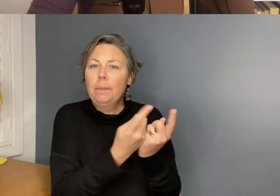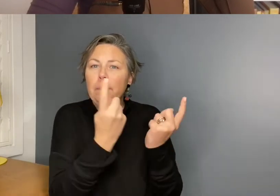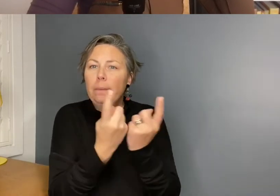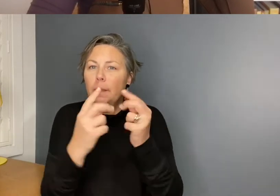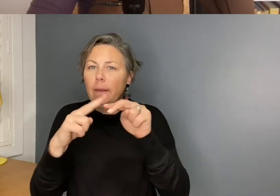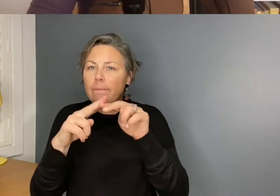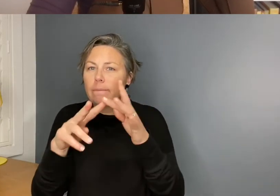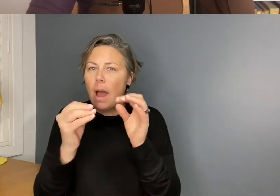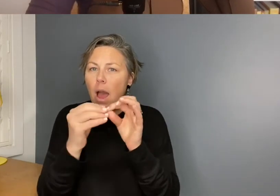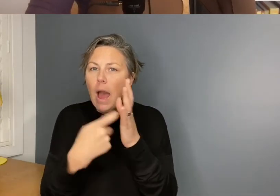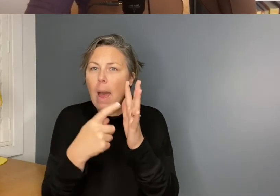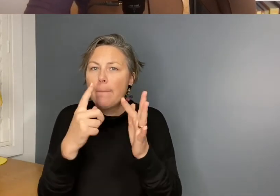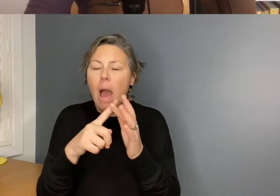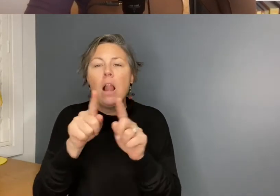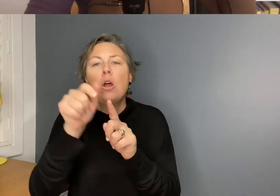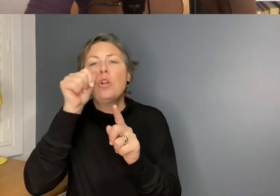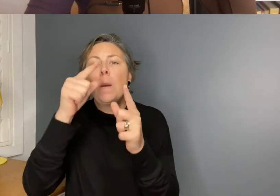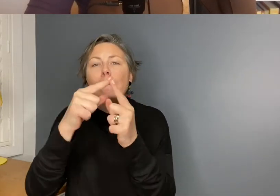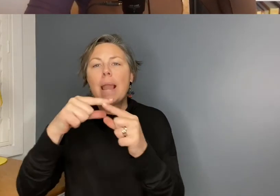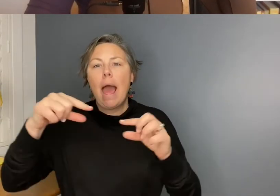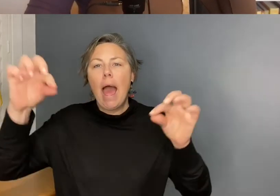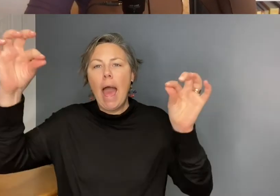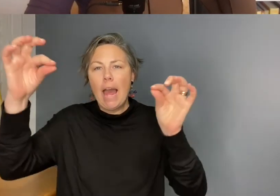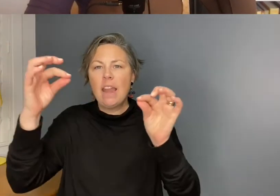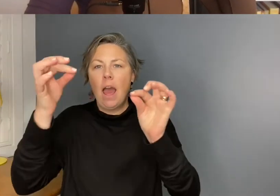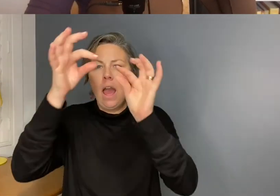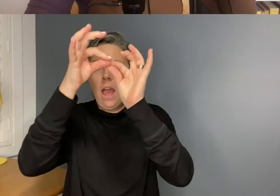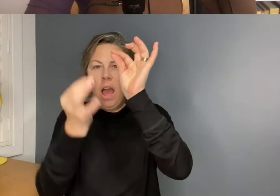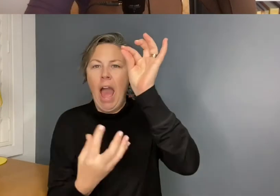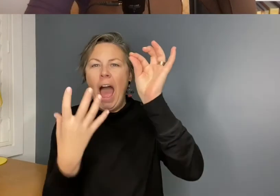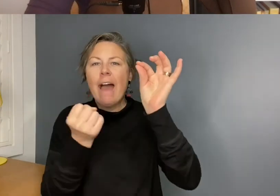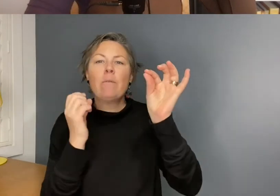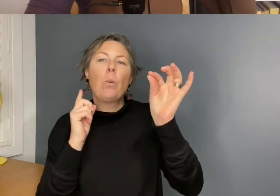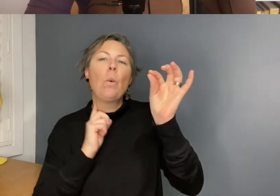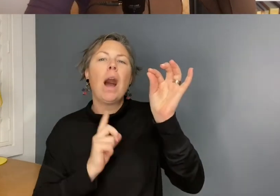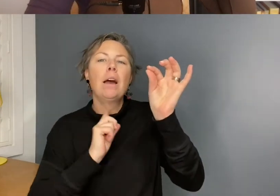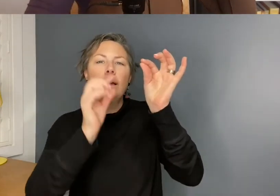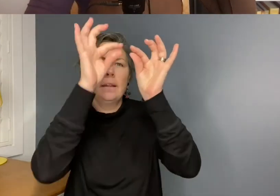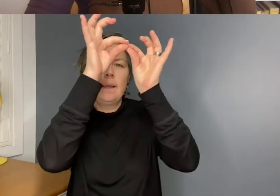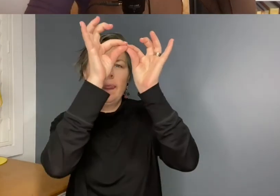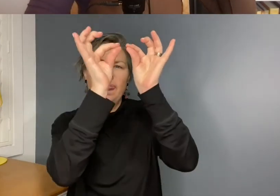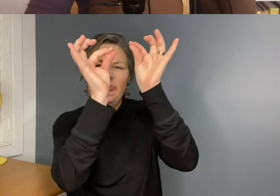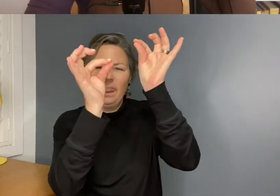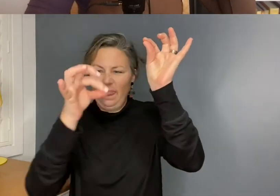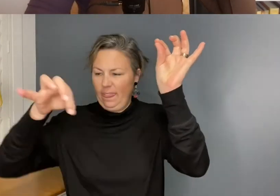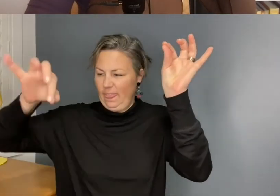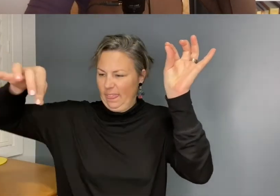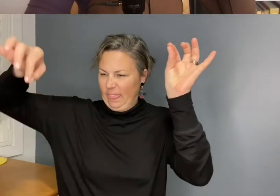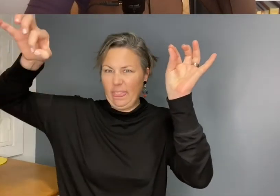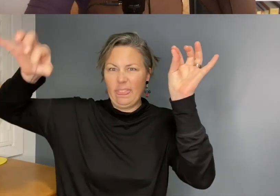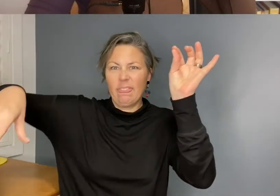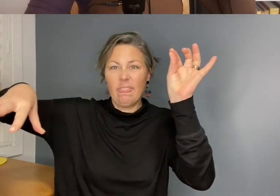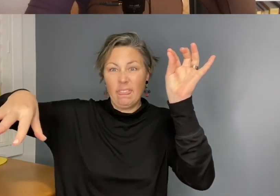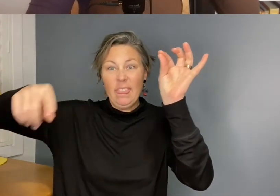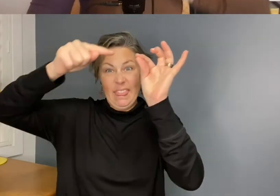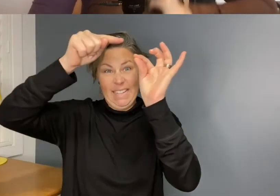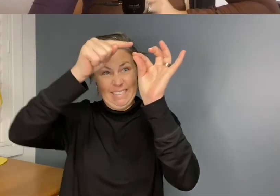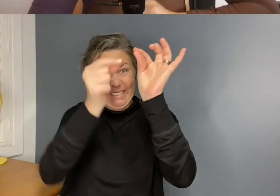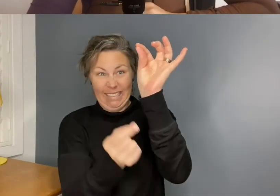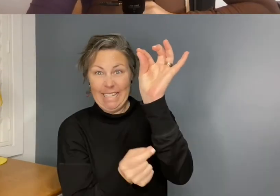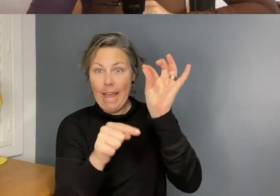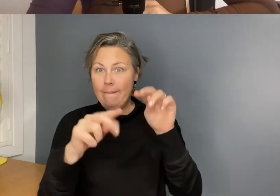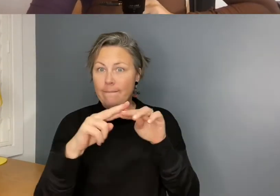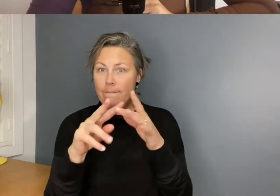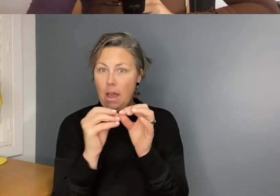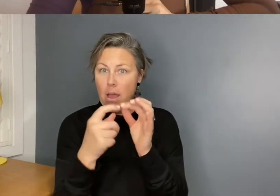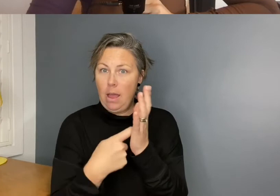we can see, like, when you eat a banana and you can see the strings in the banana, but most fibers that are in plant foods are too small for